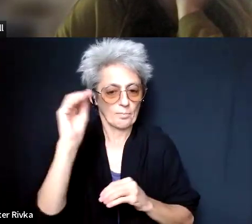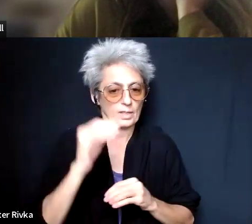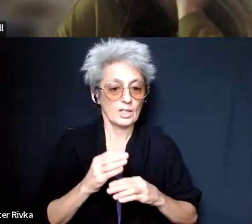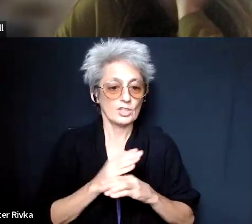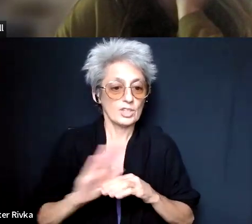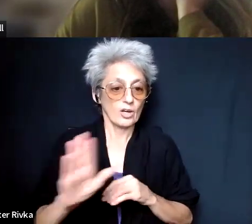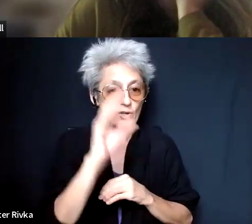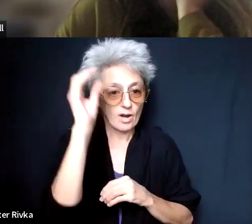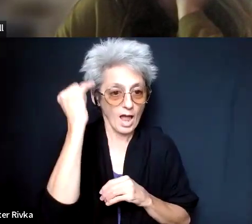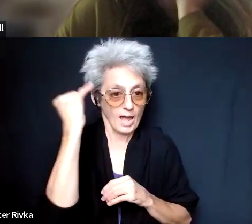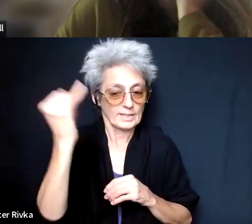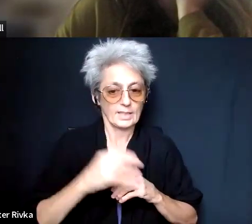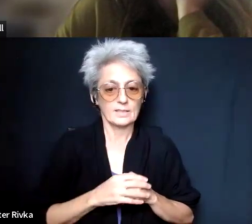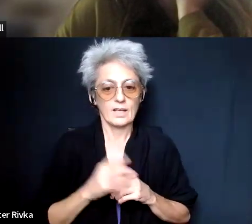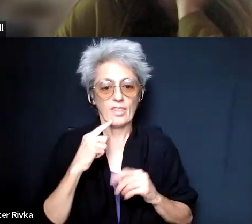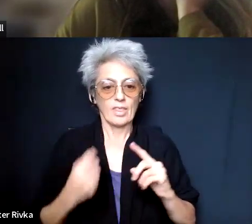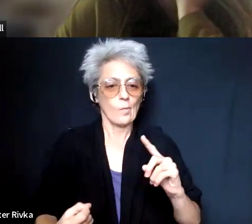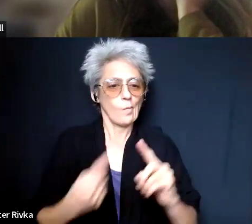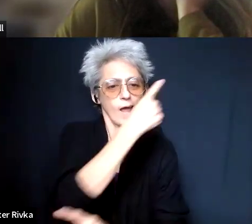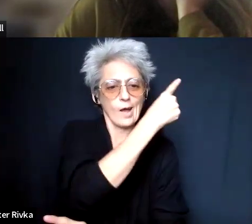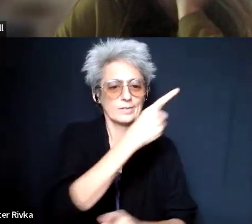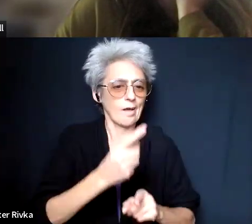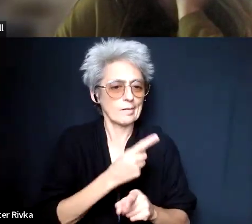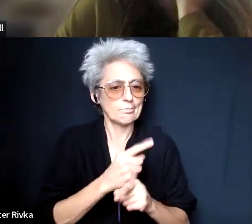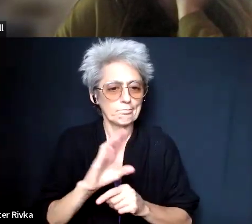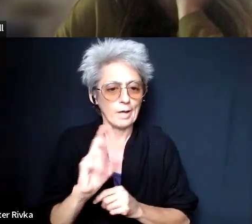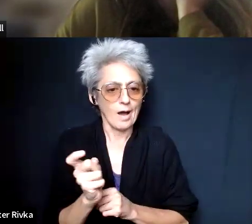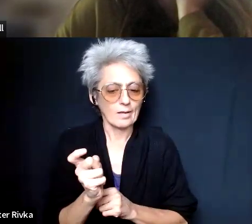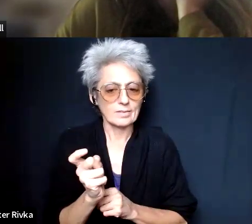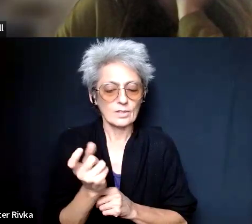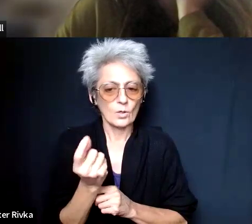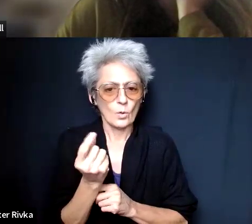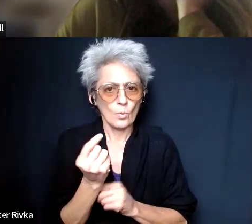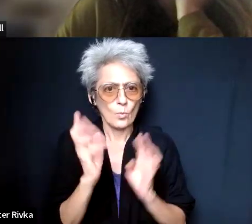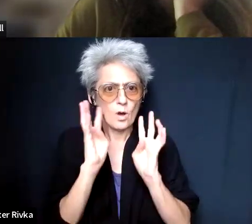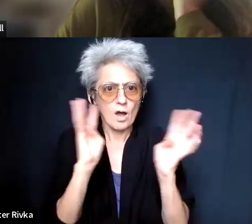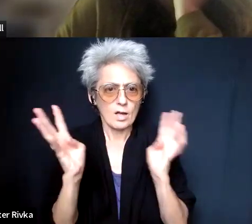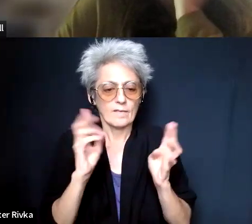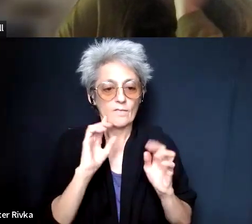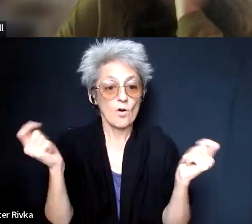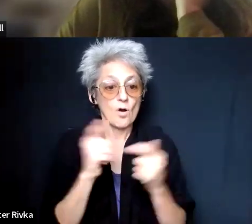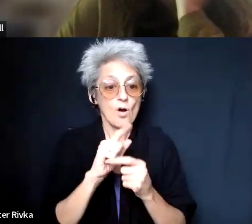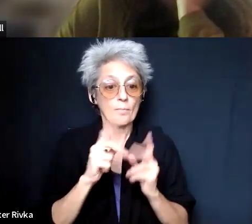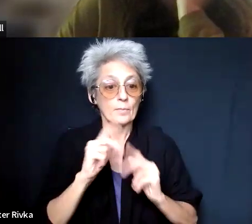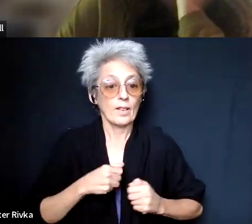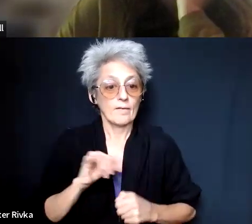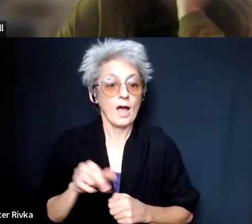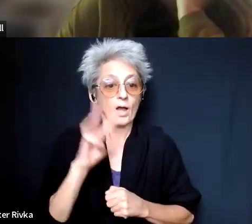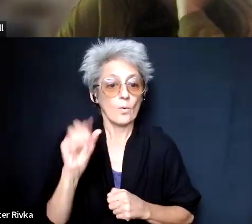ideas, and think way outside the box of what will it take for all Iowans to have the opportunity to work if they want